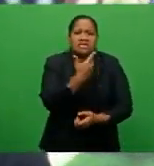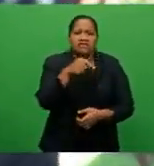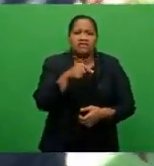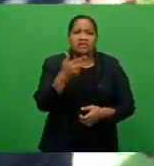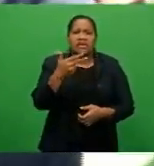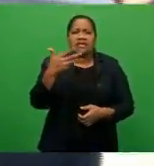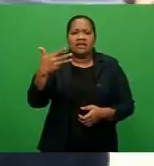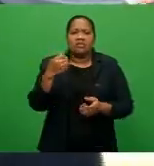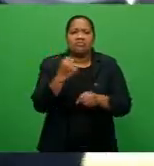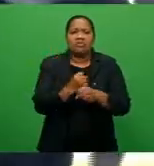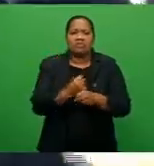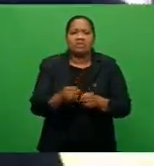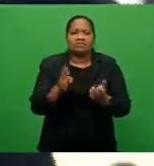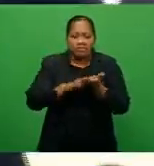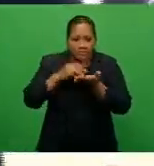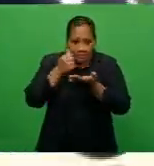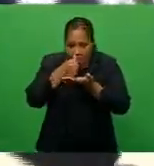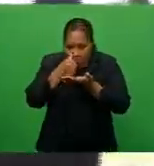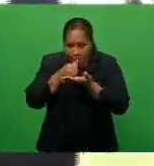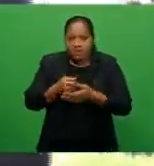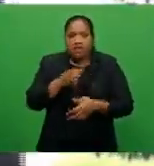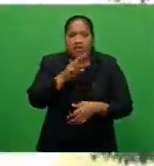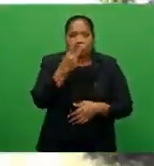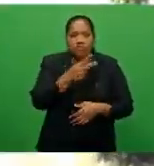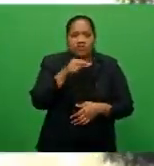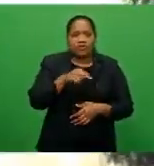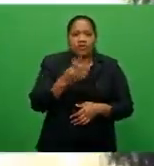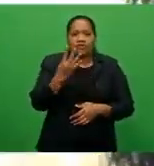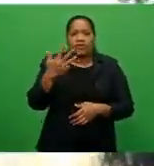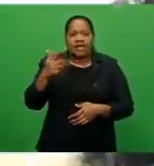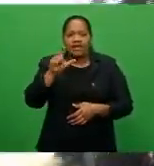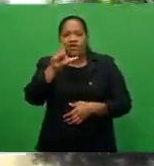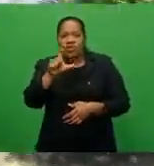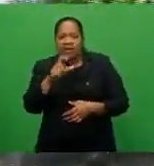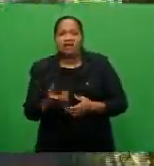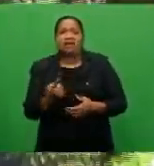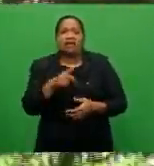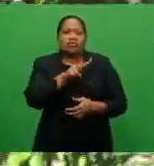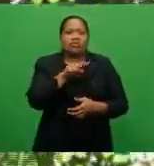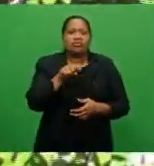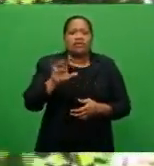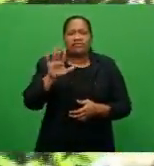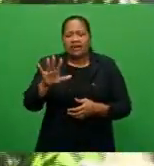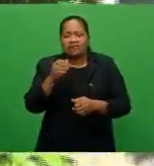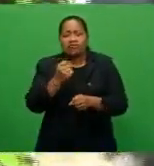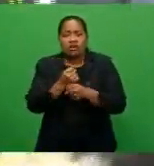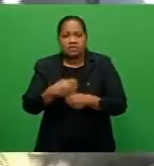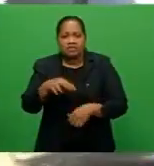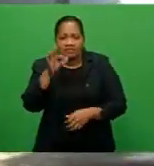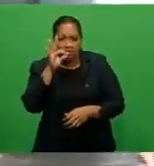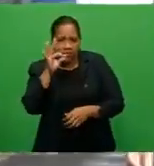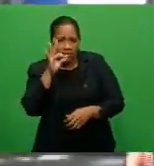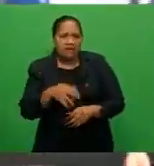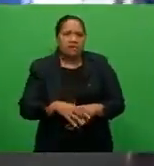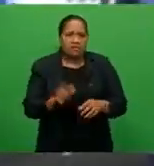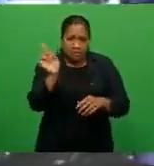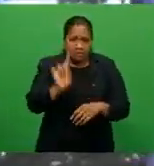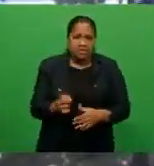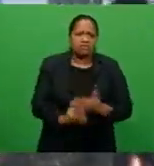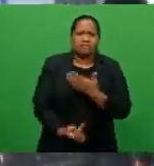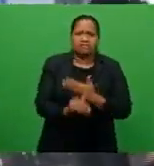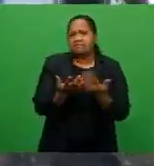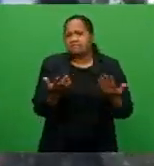methamphetamine, 12.49 grams of cocaine, and 2.5 grams of marijuana. A trial date was to be set today.